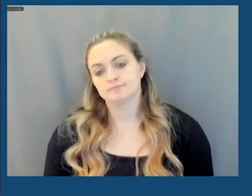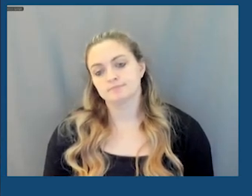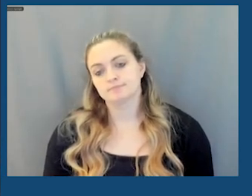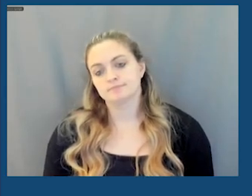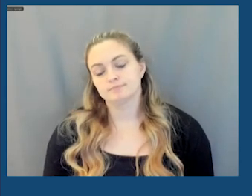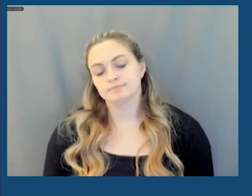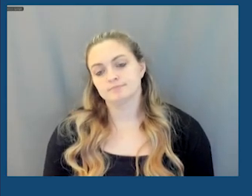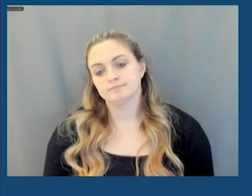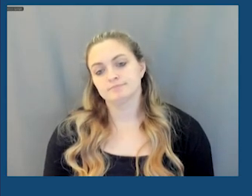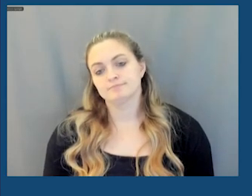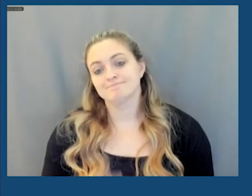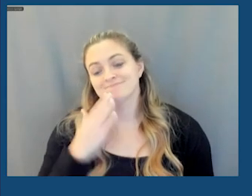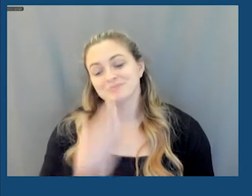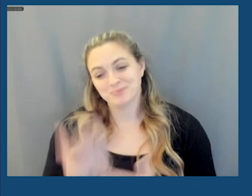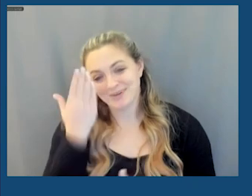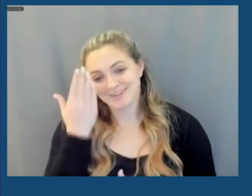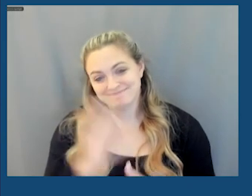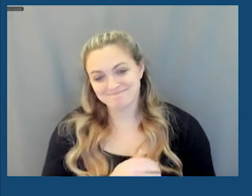Good morning, everyone.